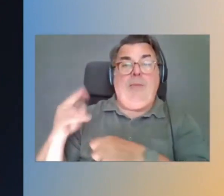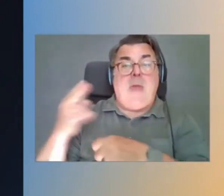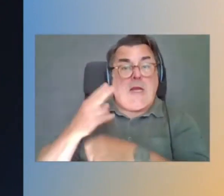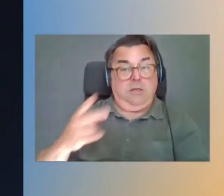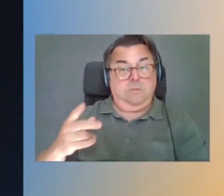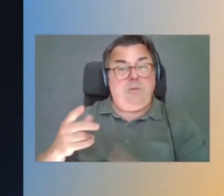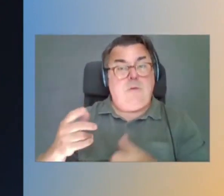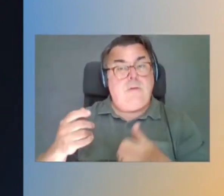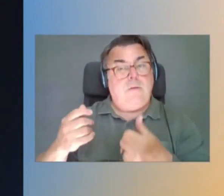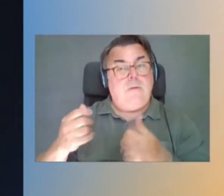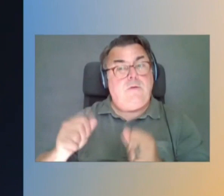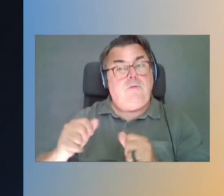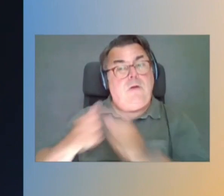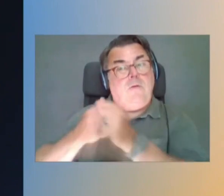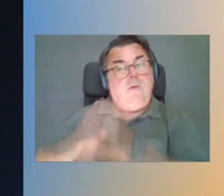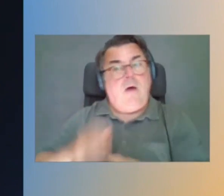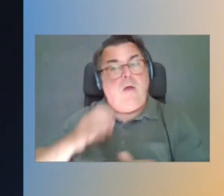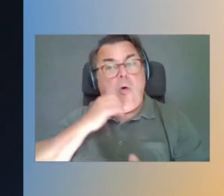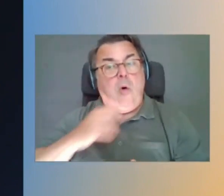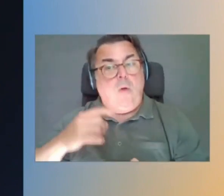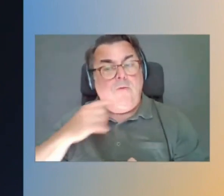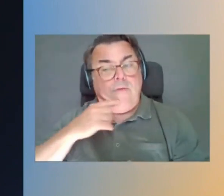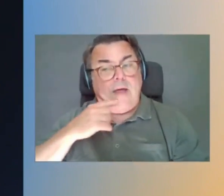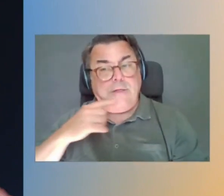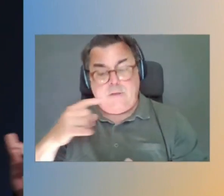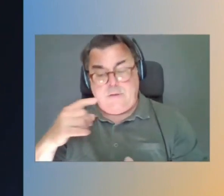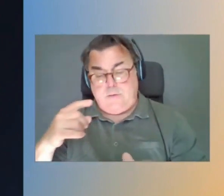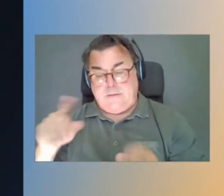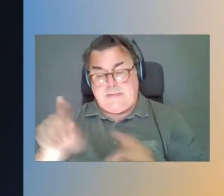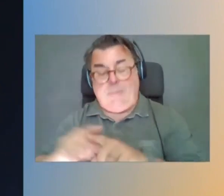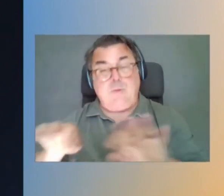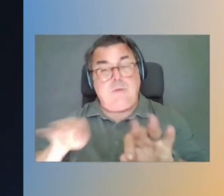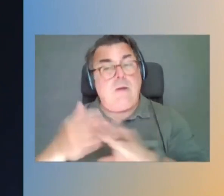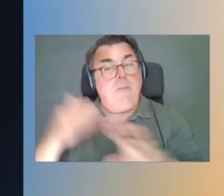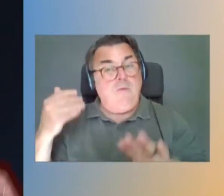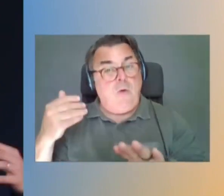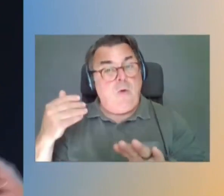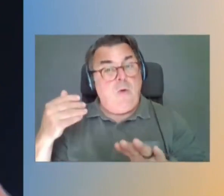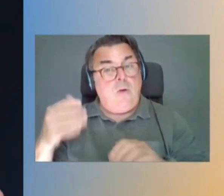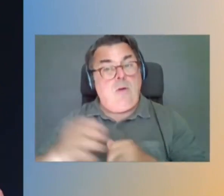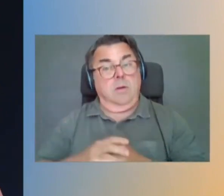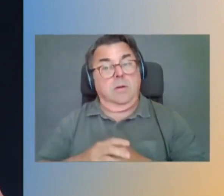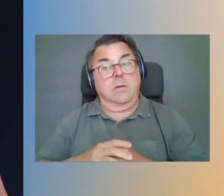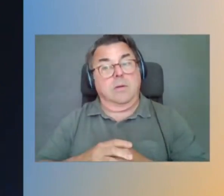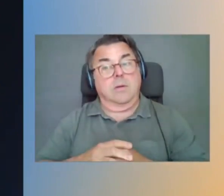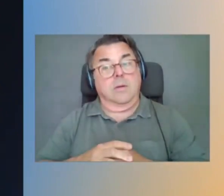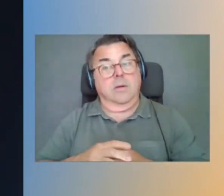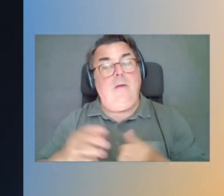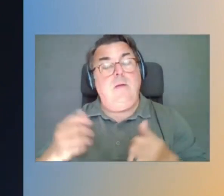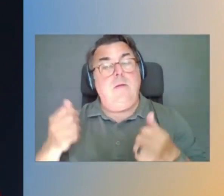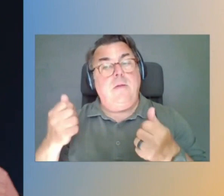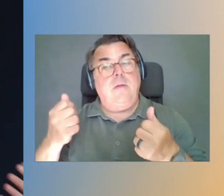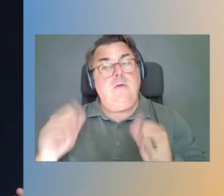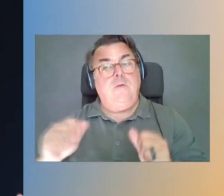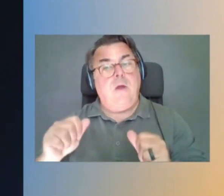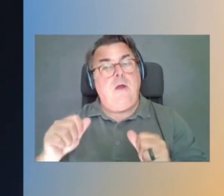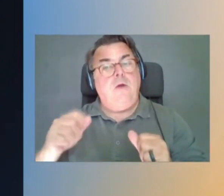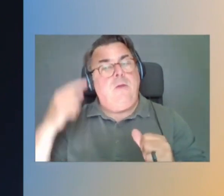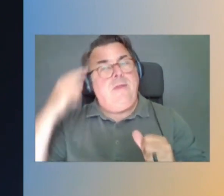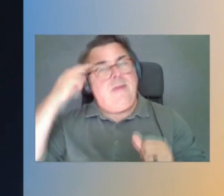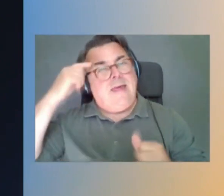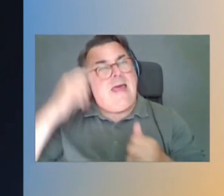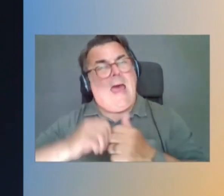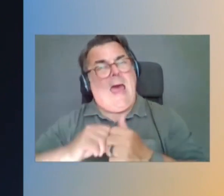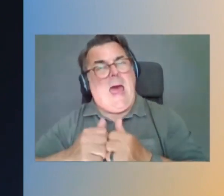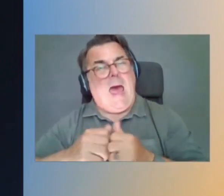the traditional lift and shift model that we described earlier, where you actually build a compute cluster, they actually try to think or rethink how they can actually